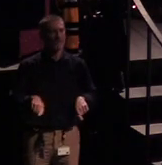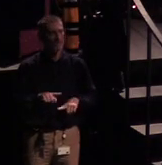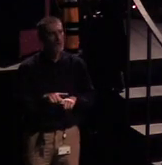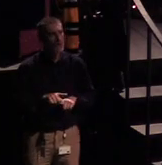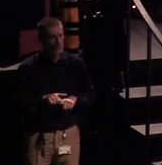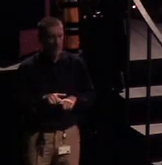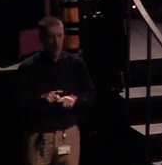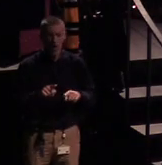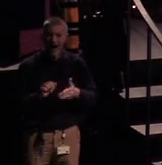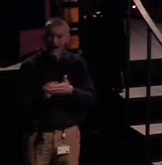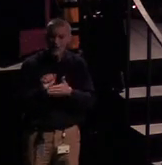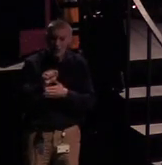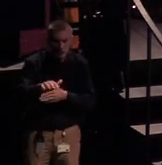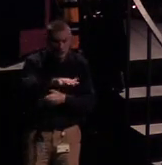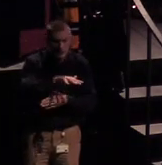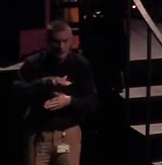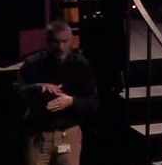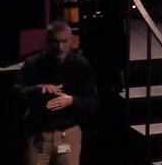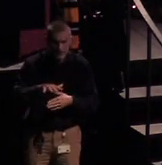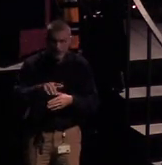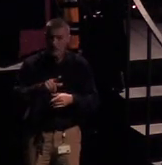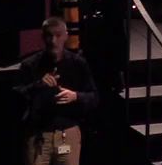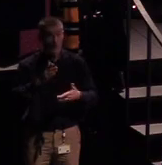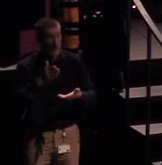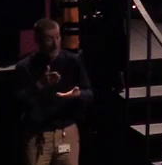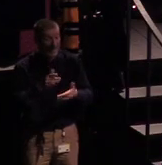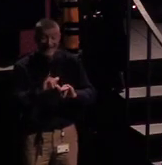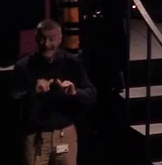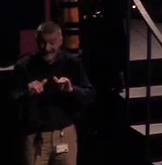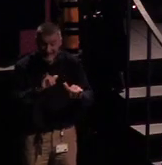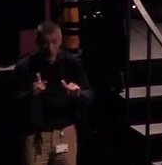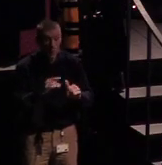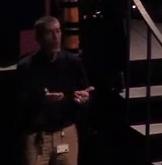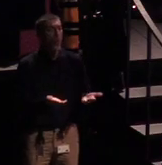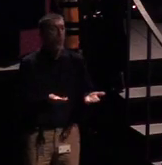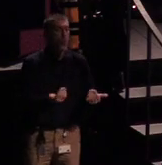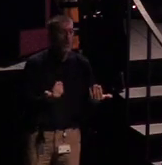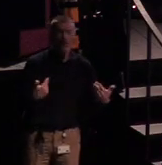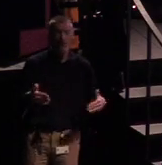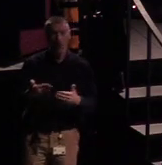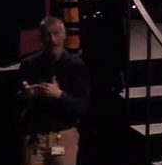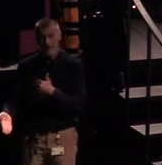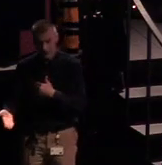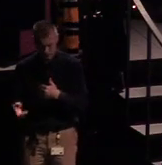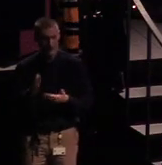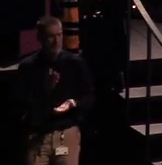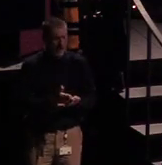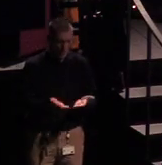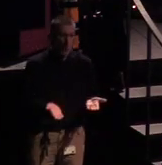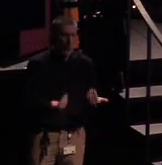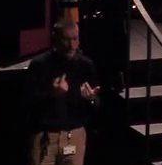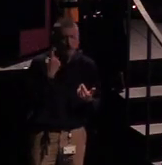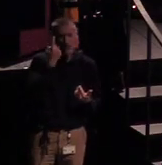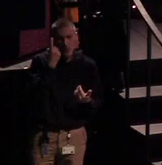are sending so everyone is being told you're well thought about and valued fact